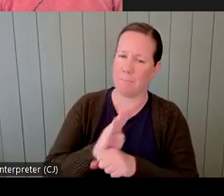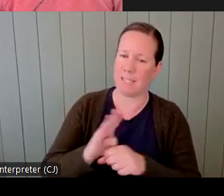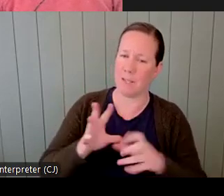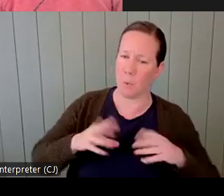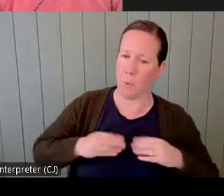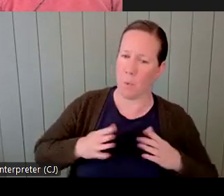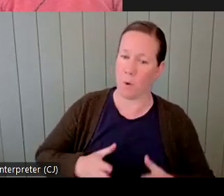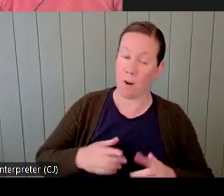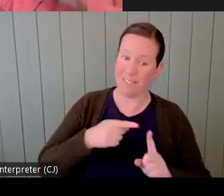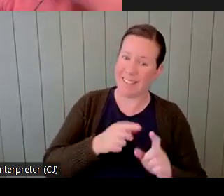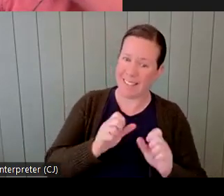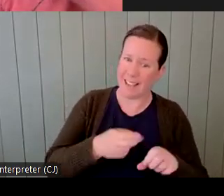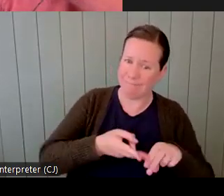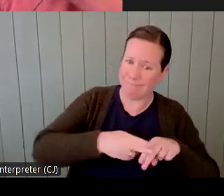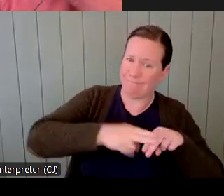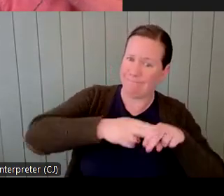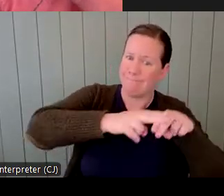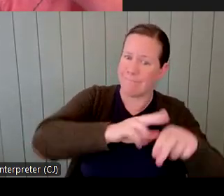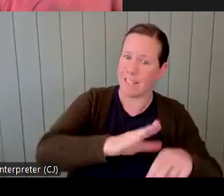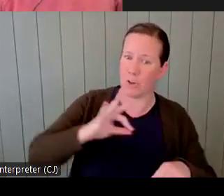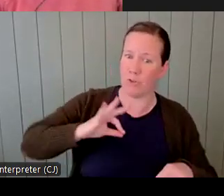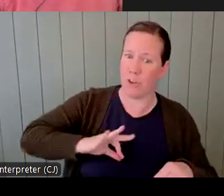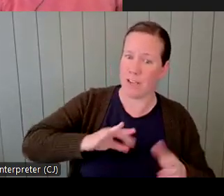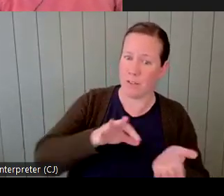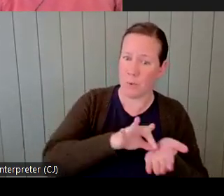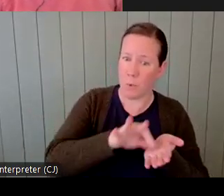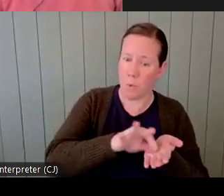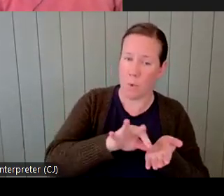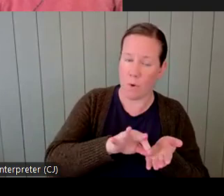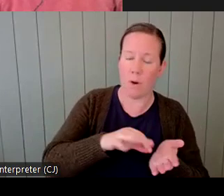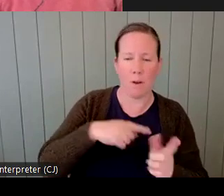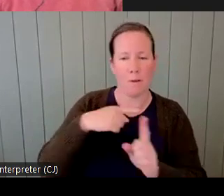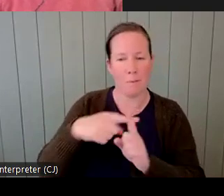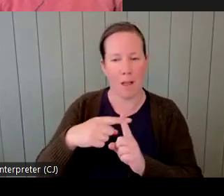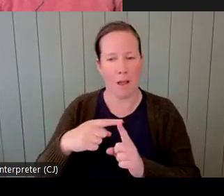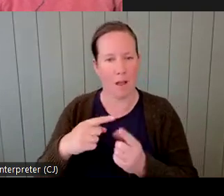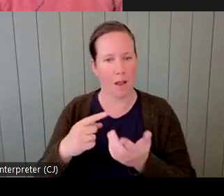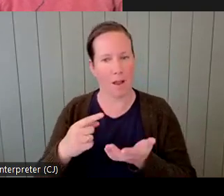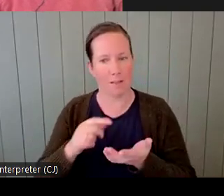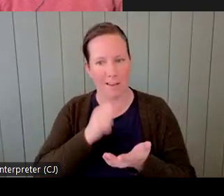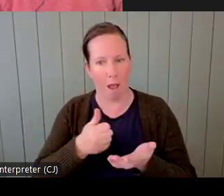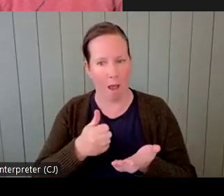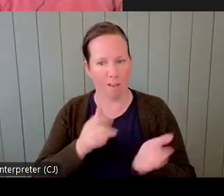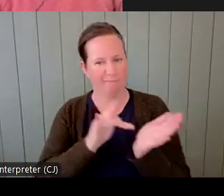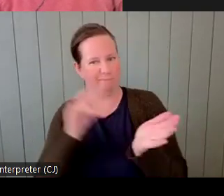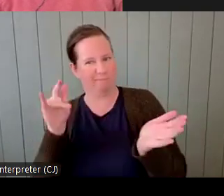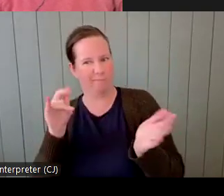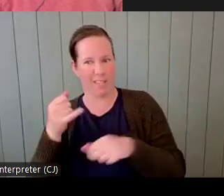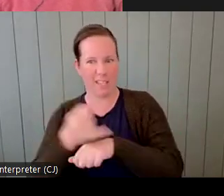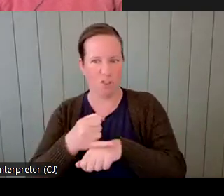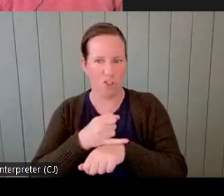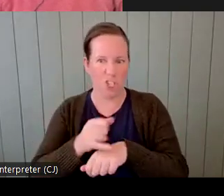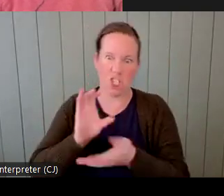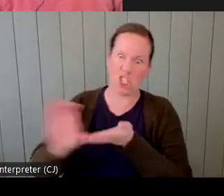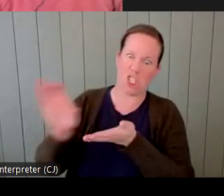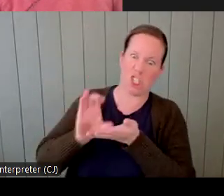loans to grow their businesses. We do realize that this is the last resort for many of the small business owners to build their credit scores.